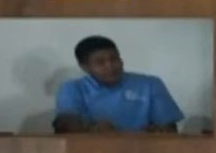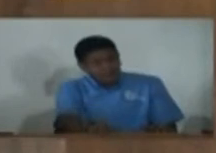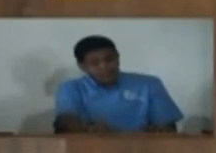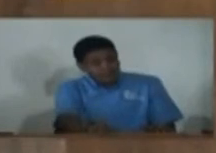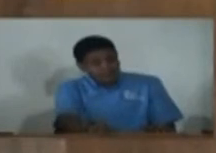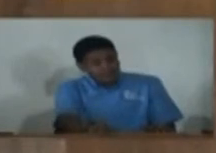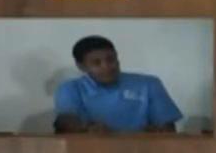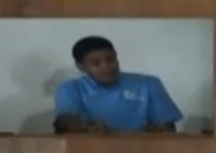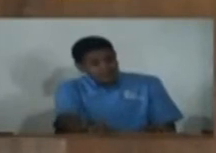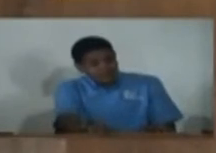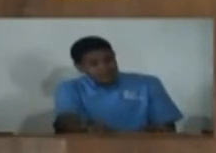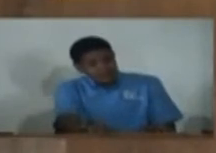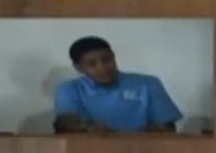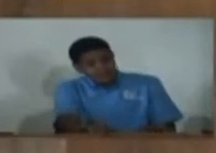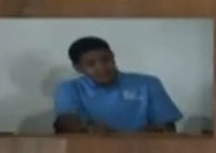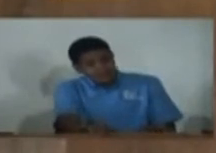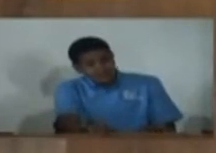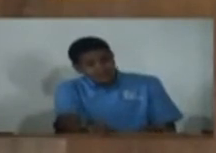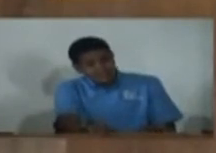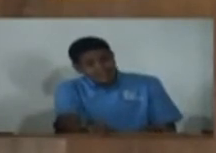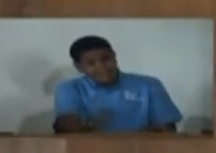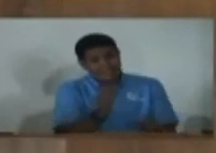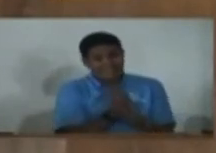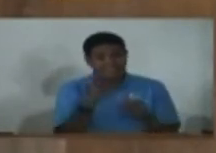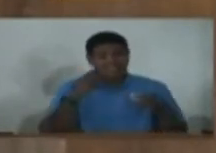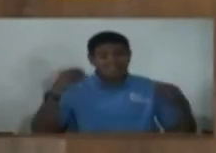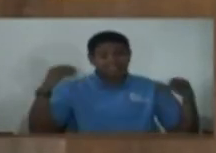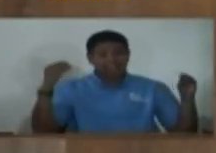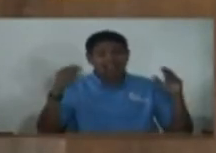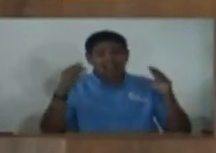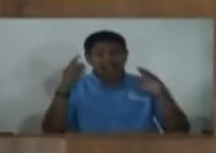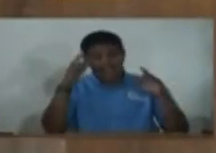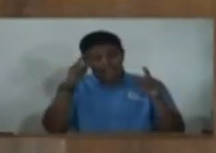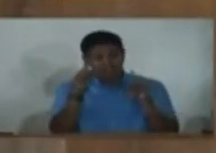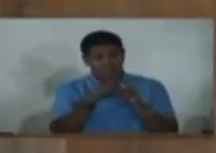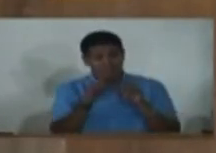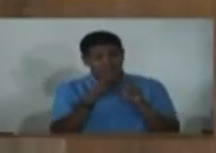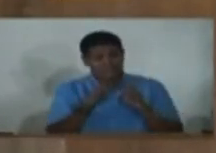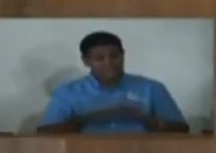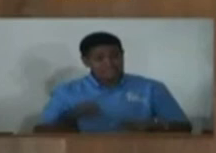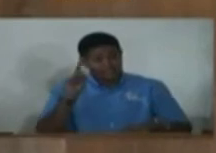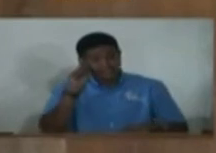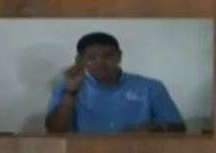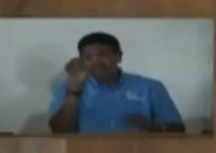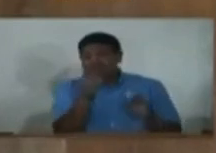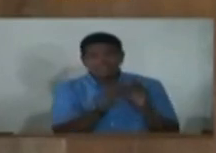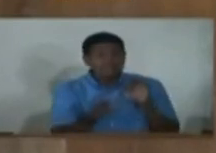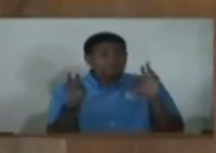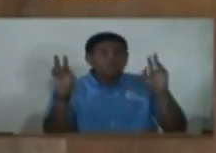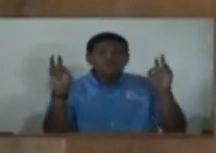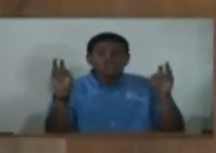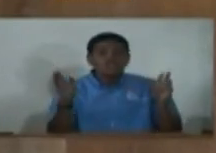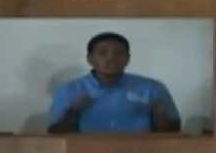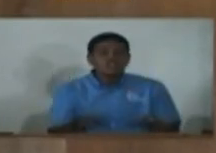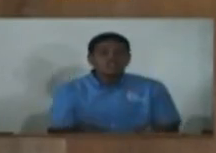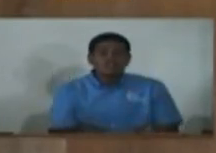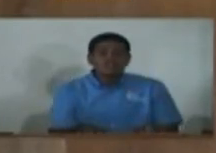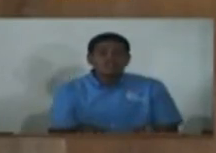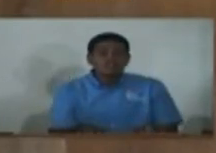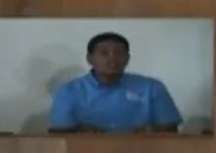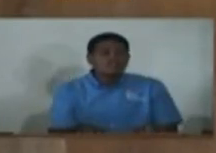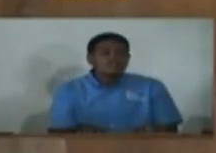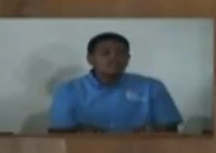getting a sale agreement assessed at the moment for the simplest matter You know, it